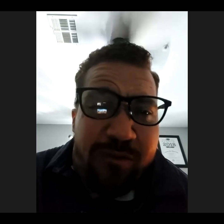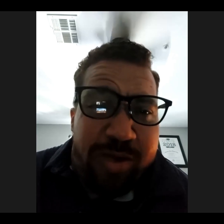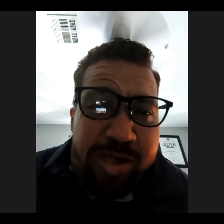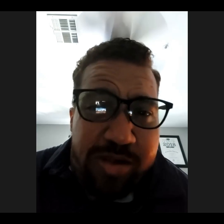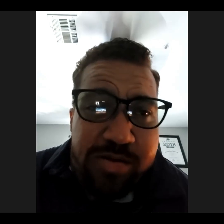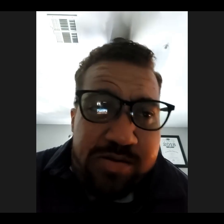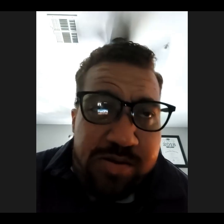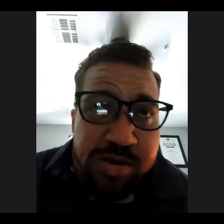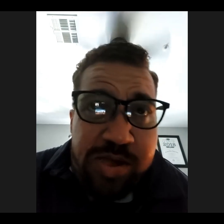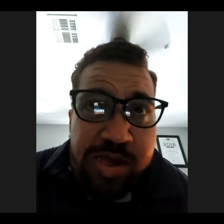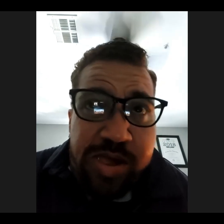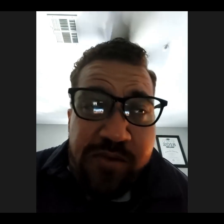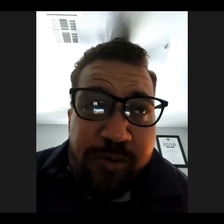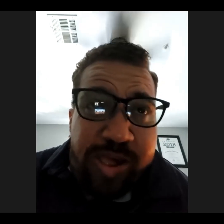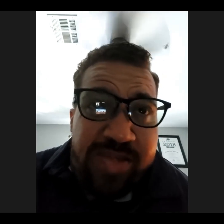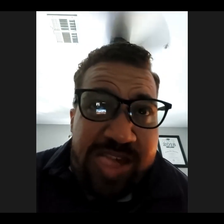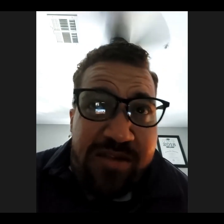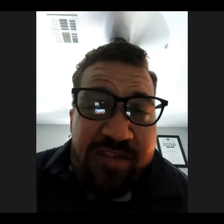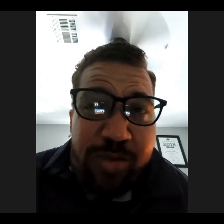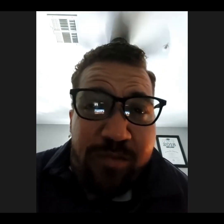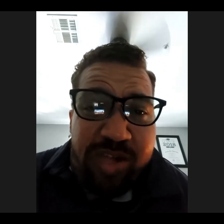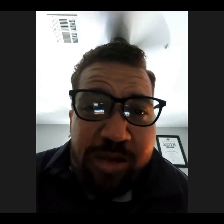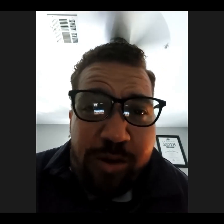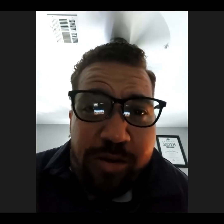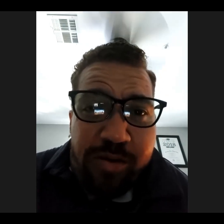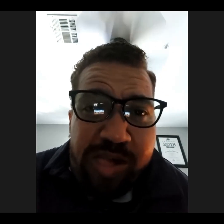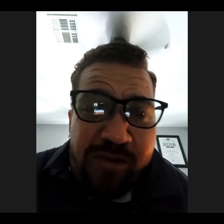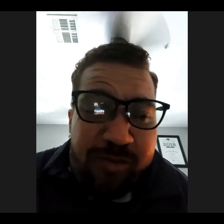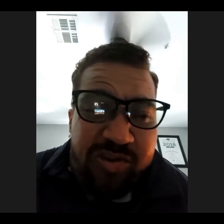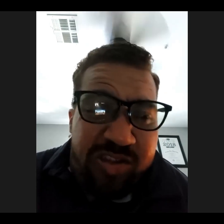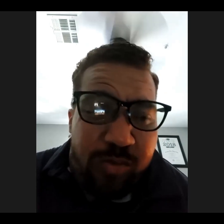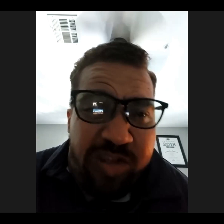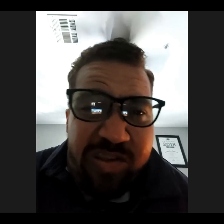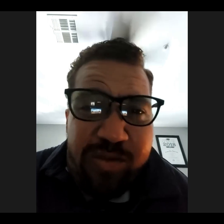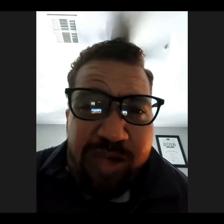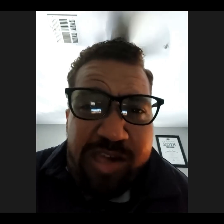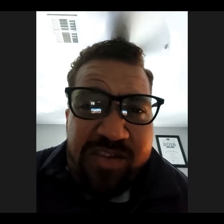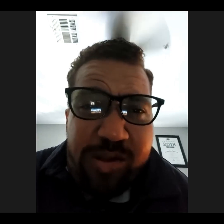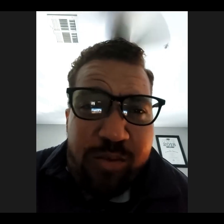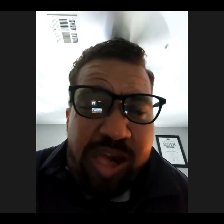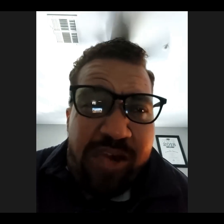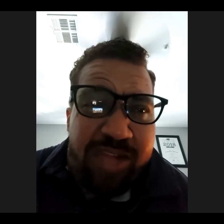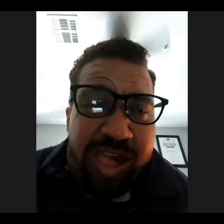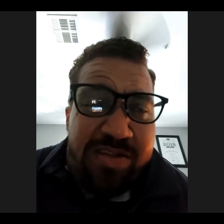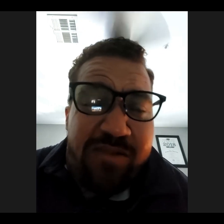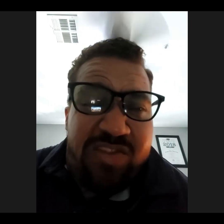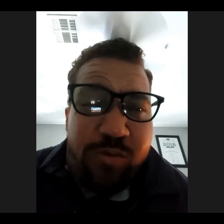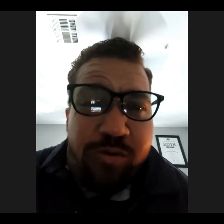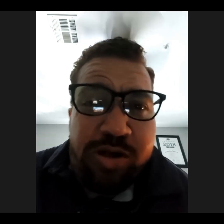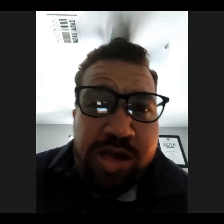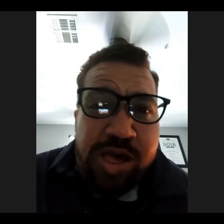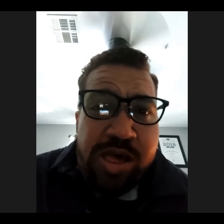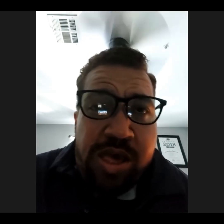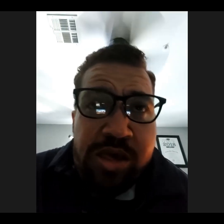out if we're in need of something, or like if we just want some advice, and we have that